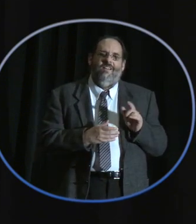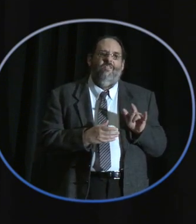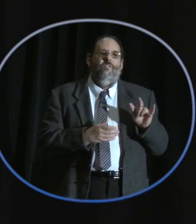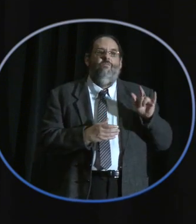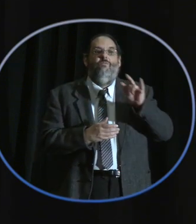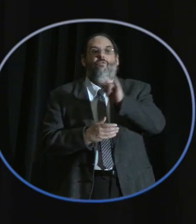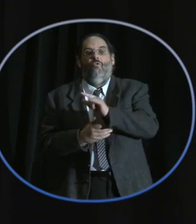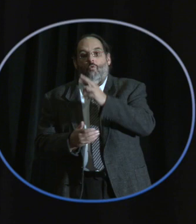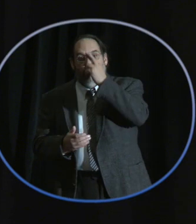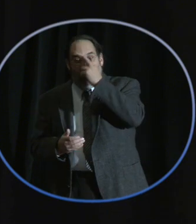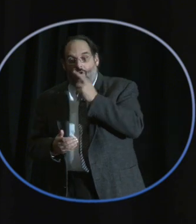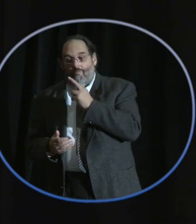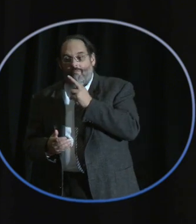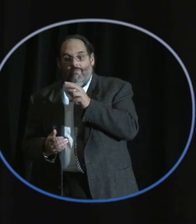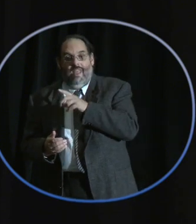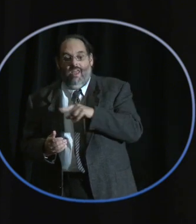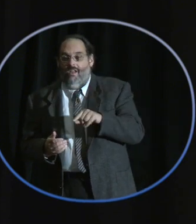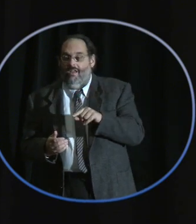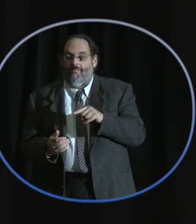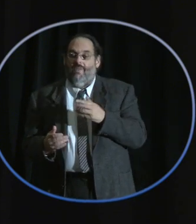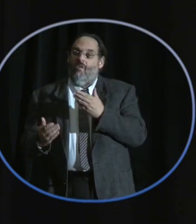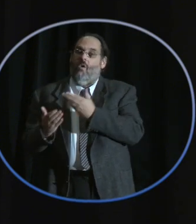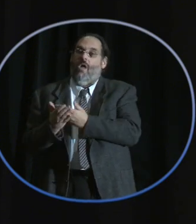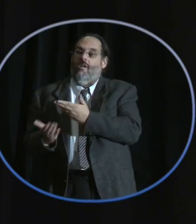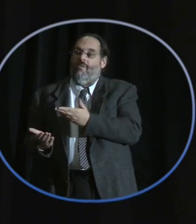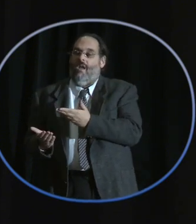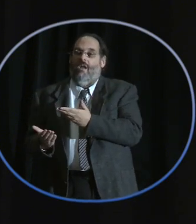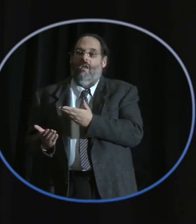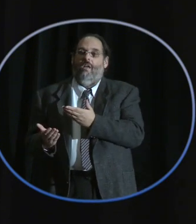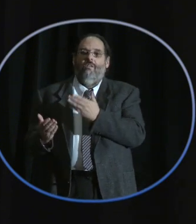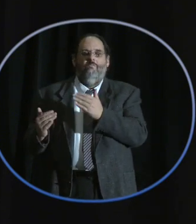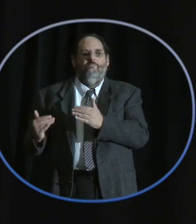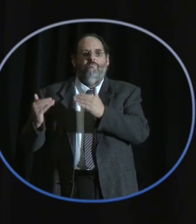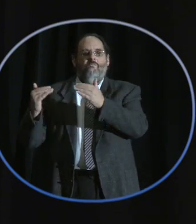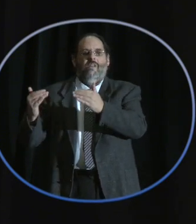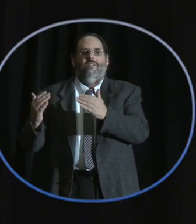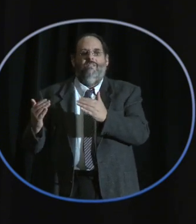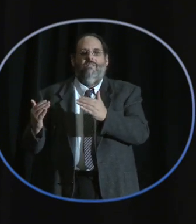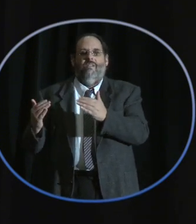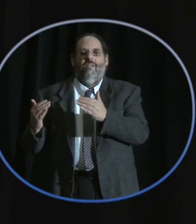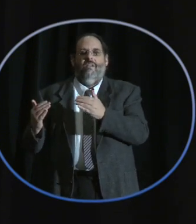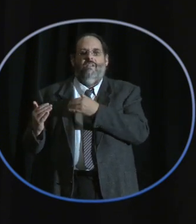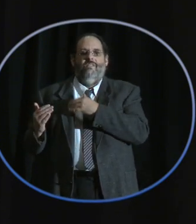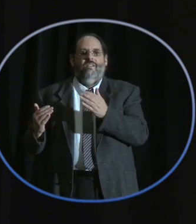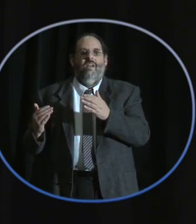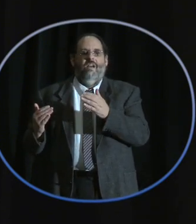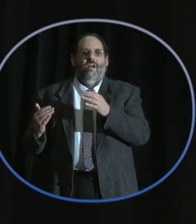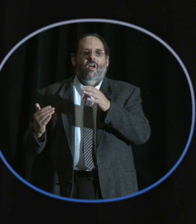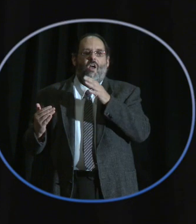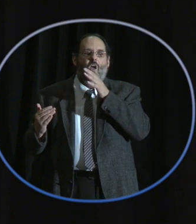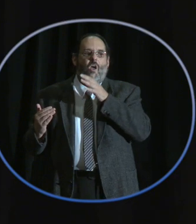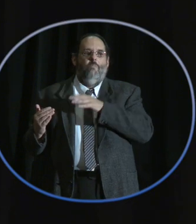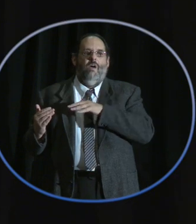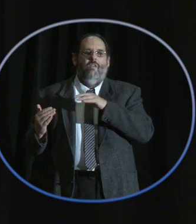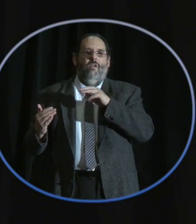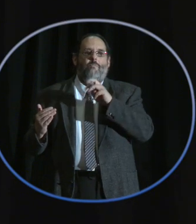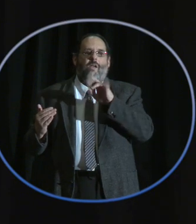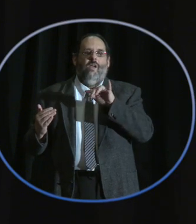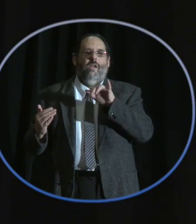Rome. They are in Rome to advance the cause of canonization for Mother Mary Elizabeth